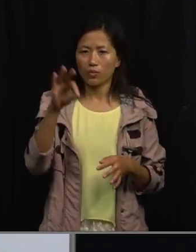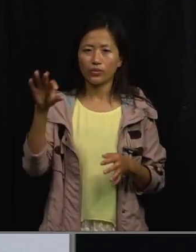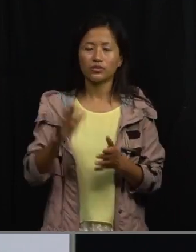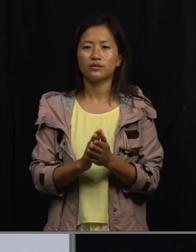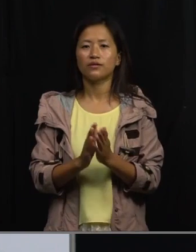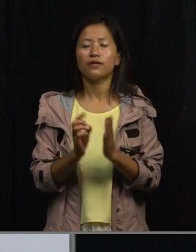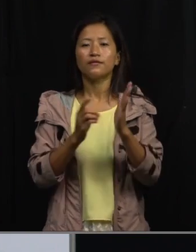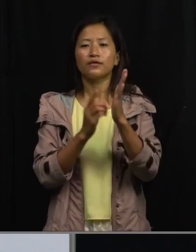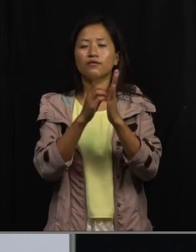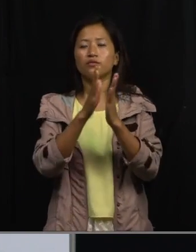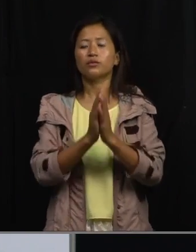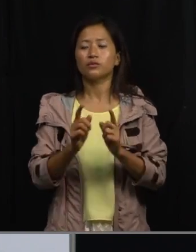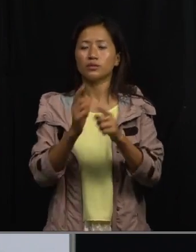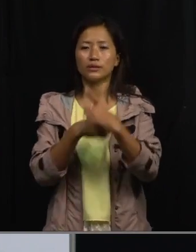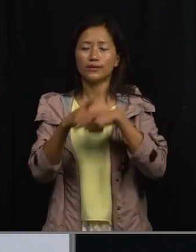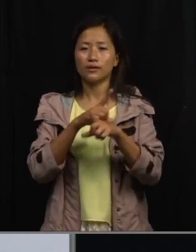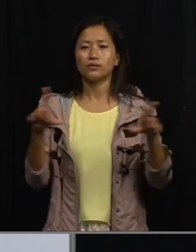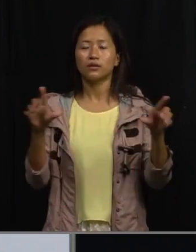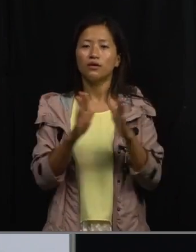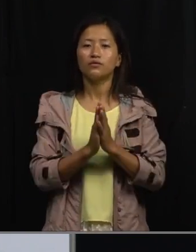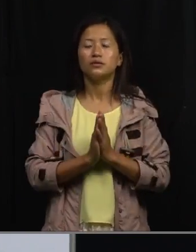the development of language,